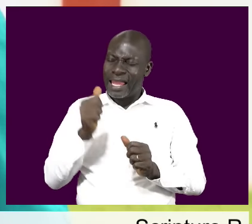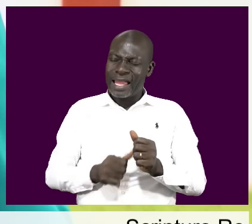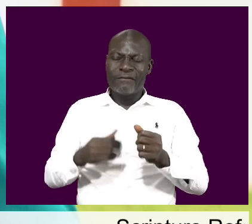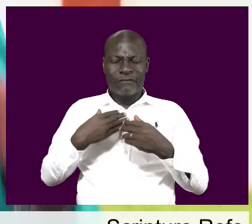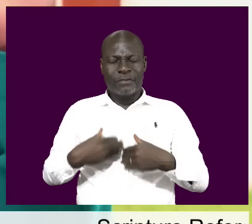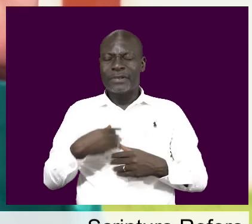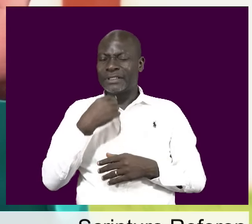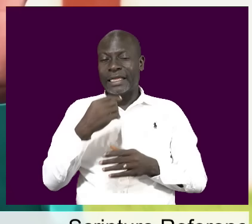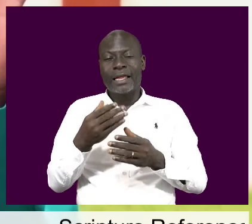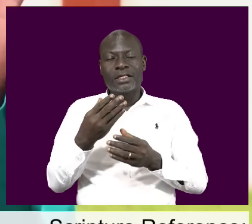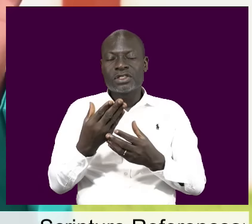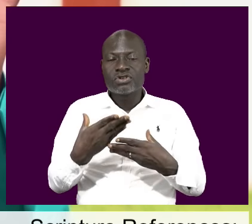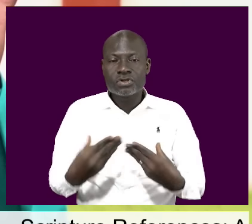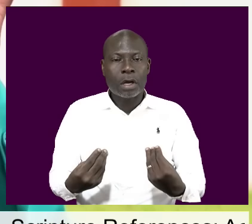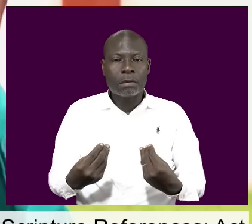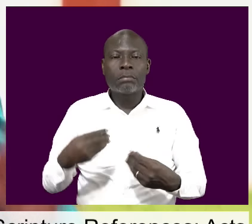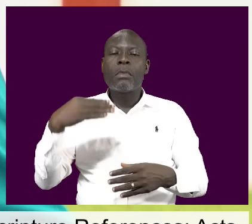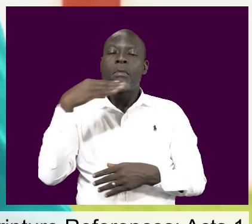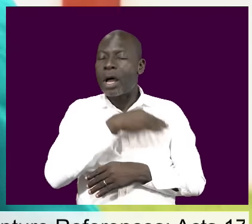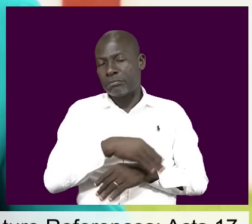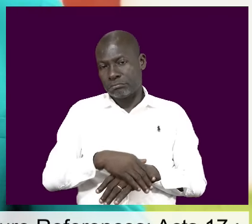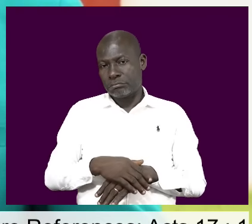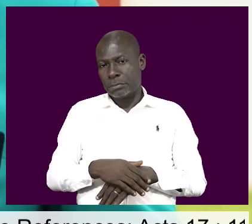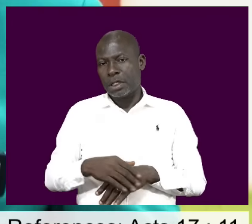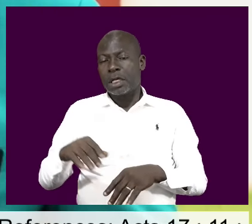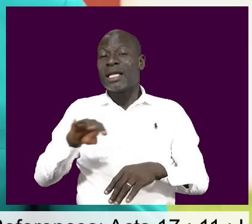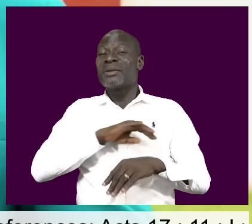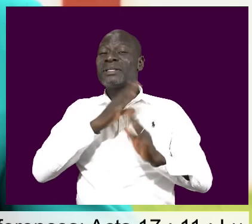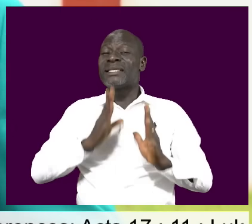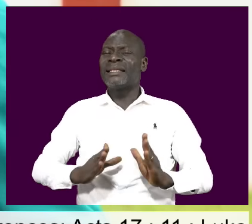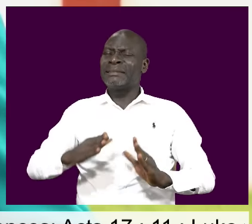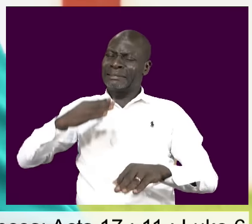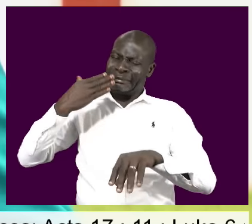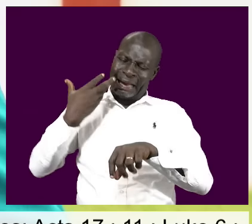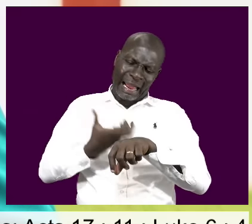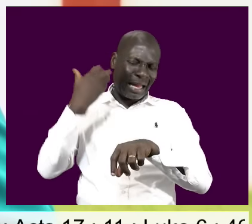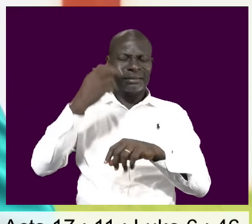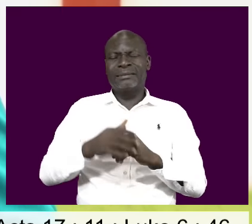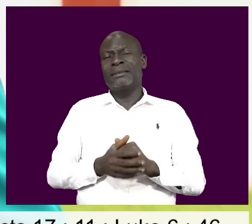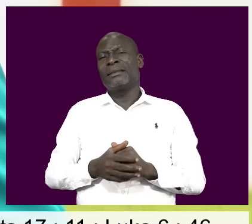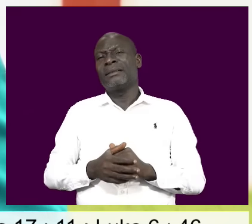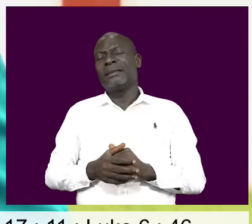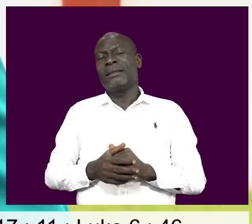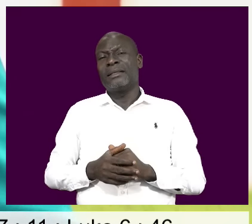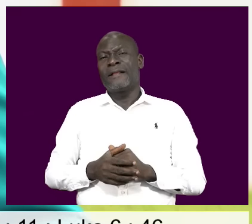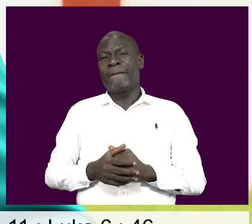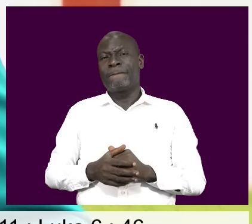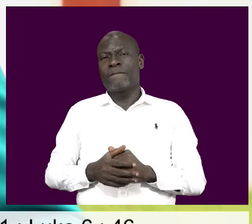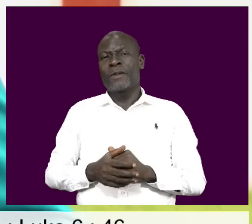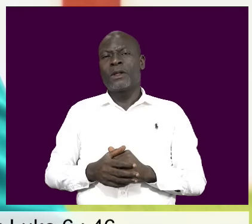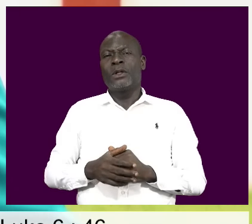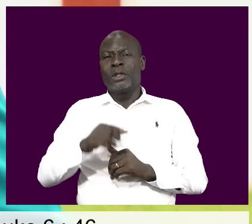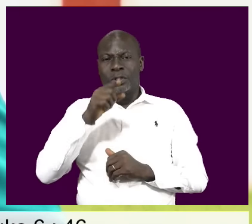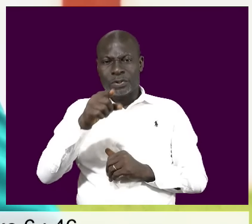wo se emra oboa Christosom eden papa na wo yifru wo se